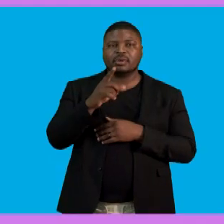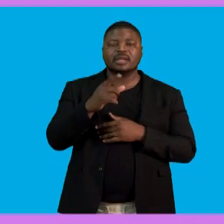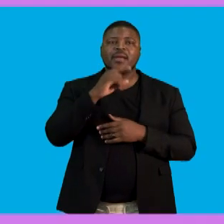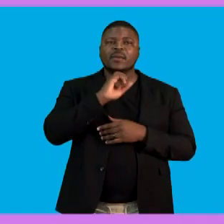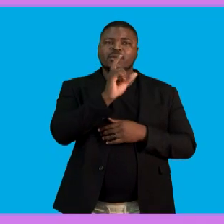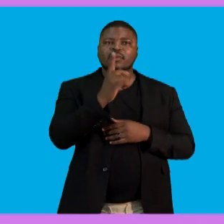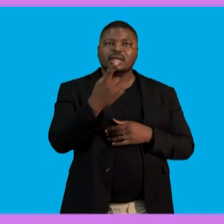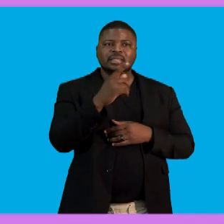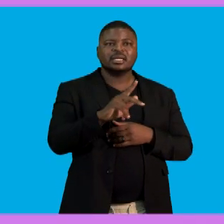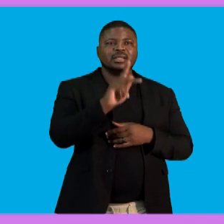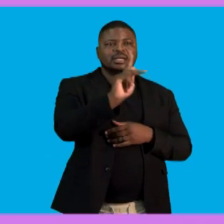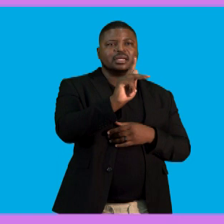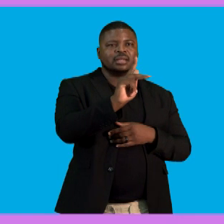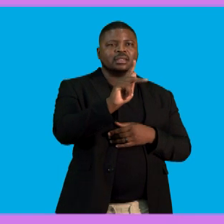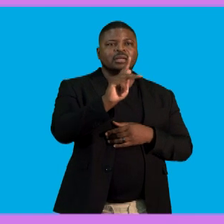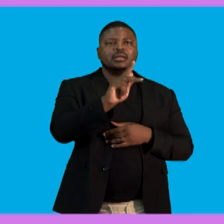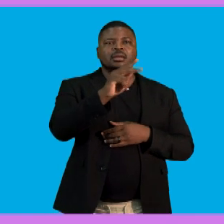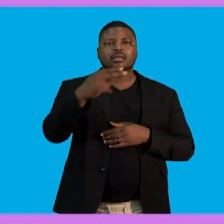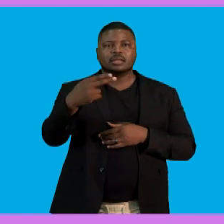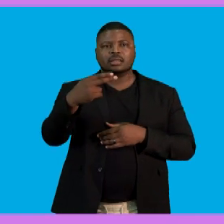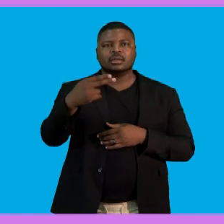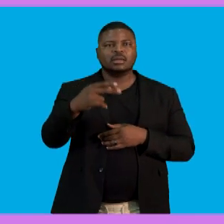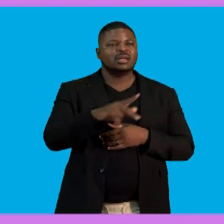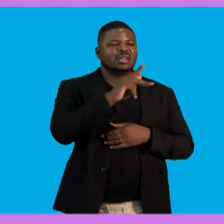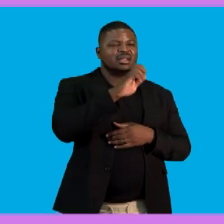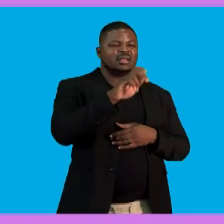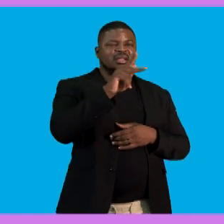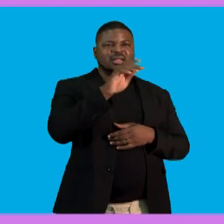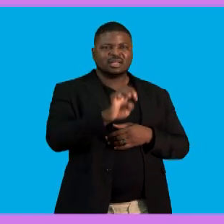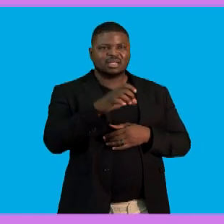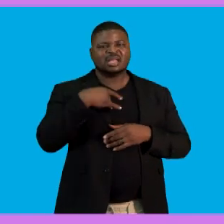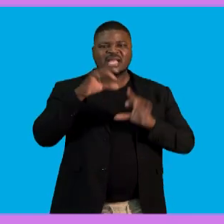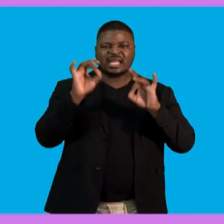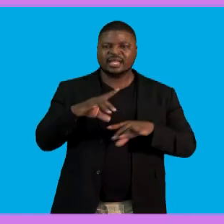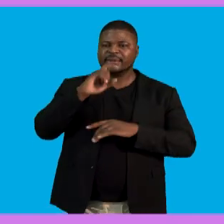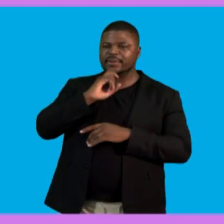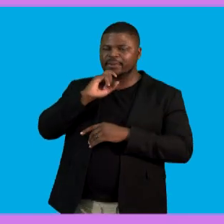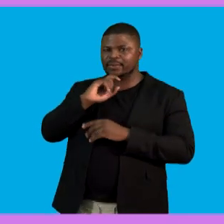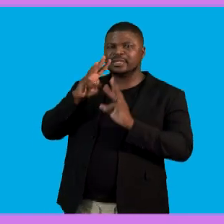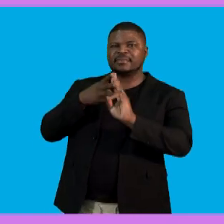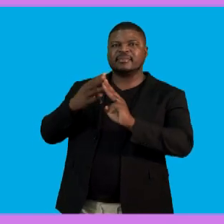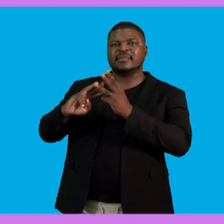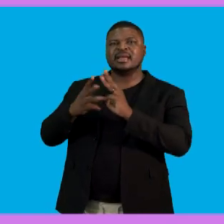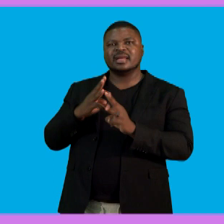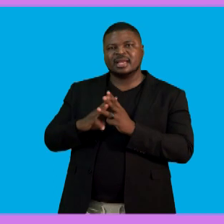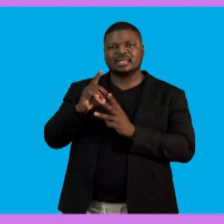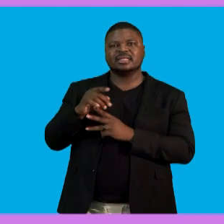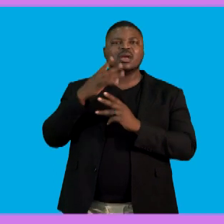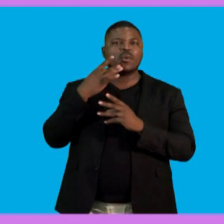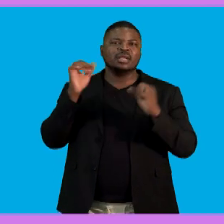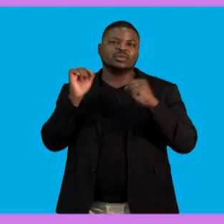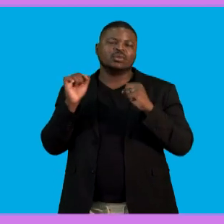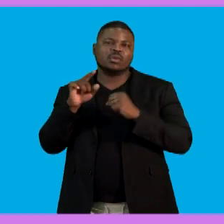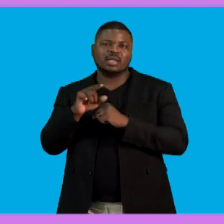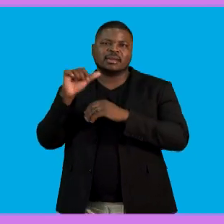use the mnemonic that says, Keke hates doing maths during cold months. The focus is on the maths because the basic